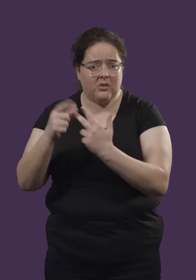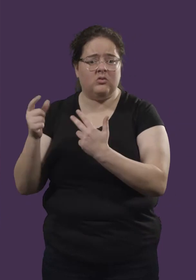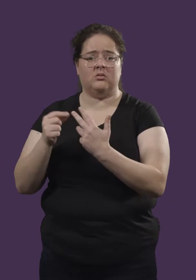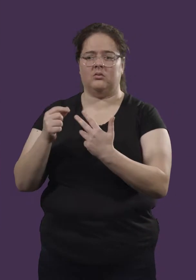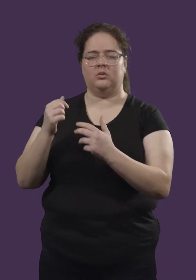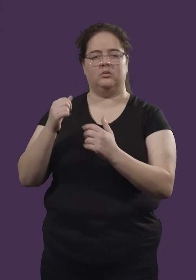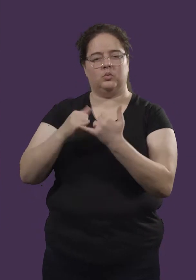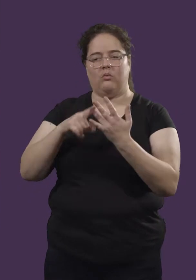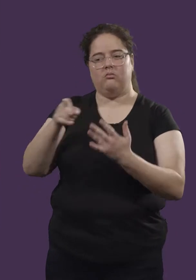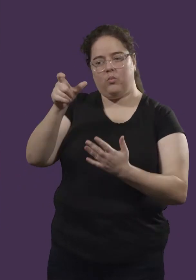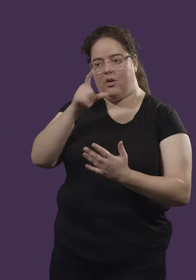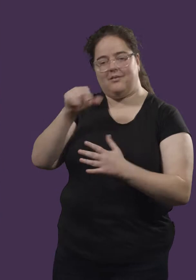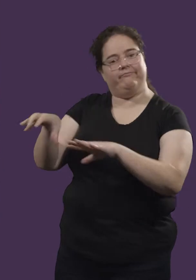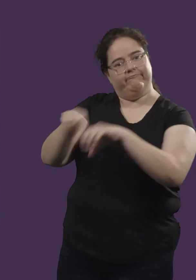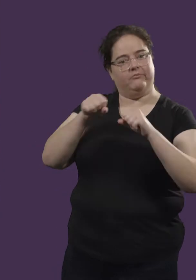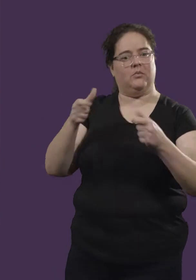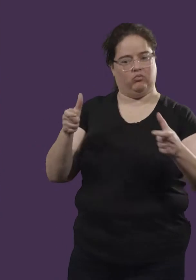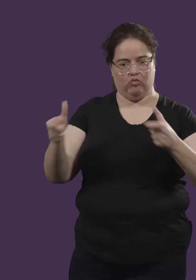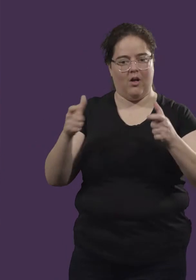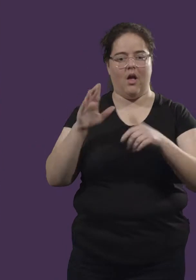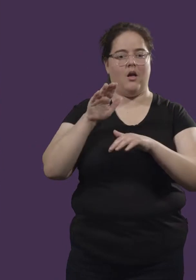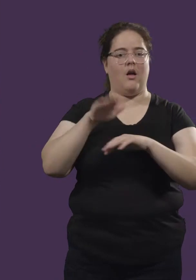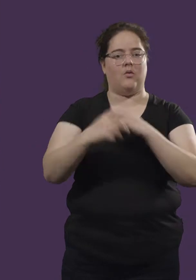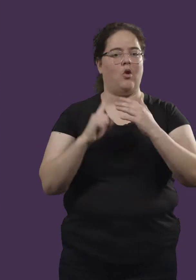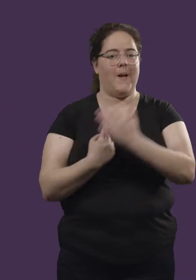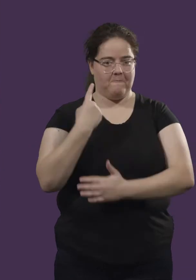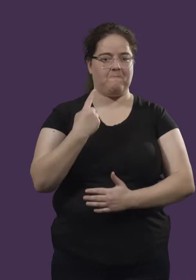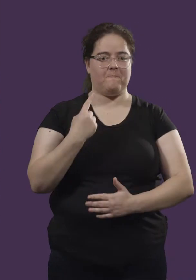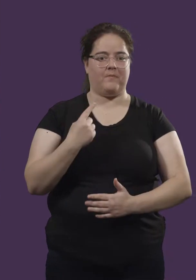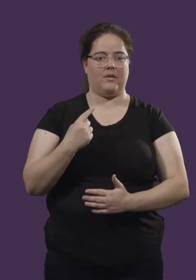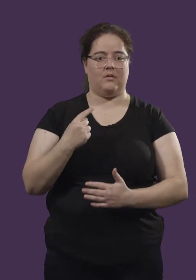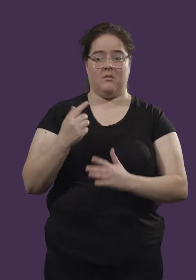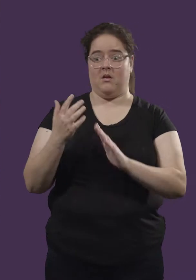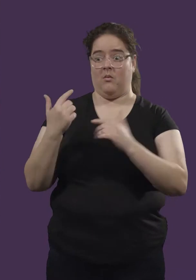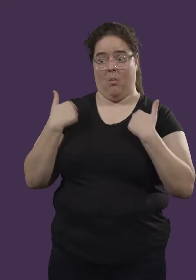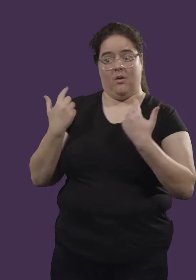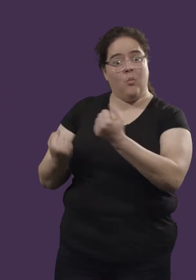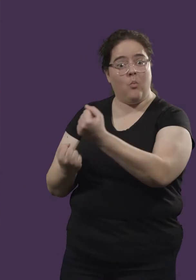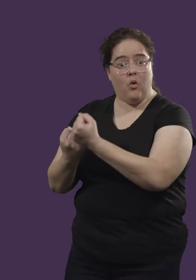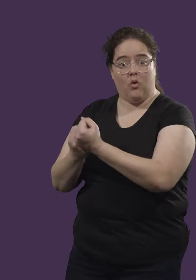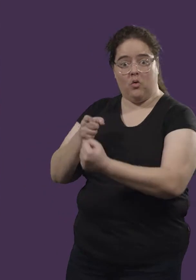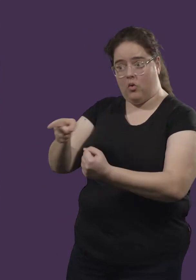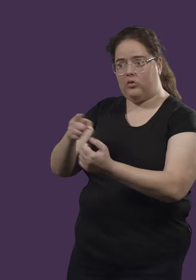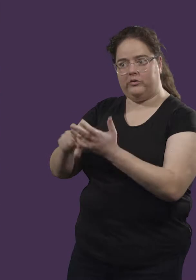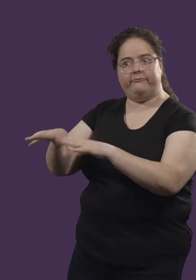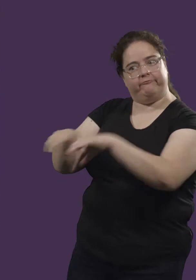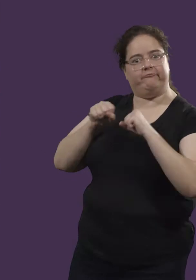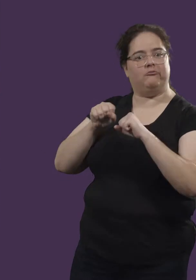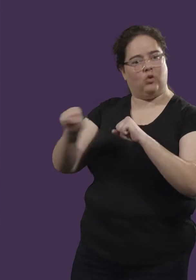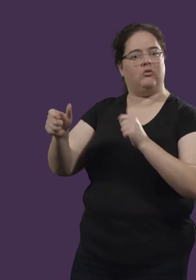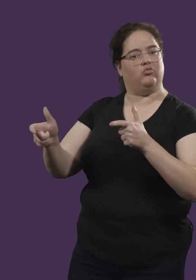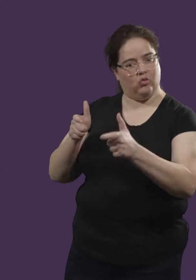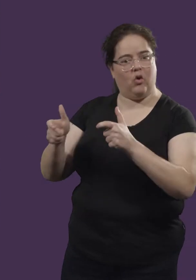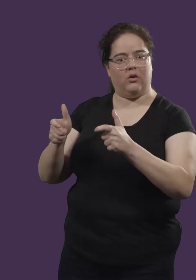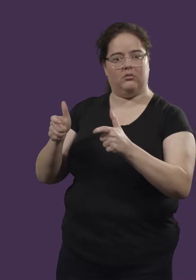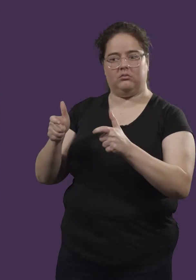the control back, the situation, that supports her to take back her agency that's been lost